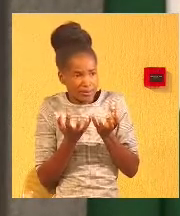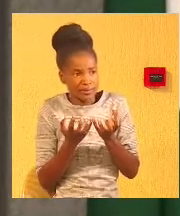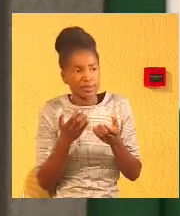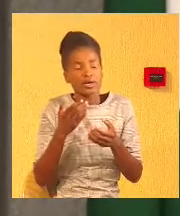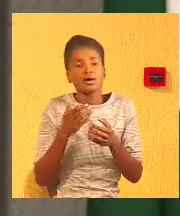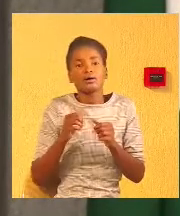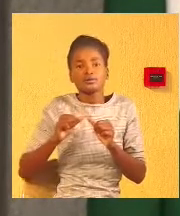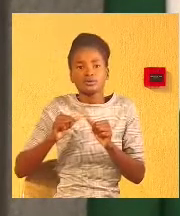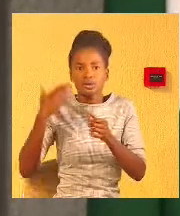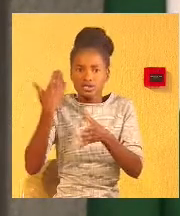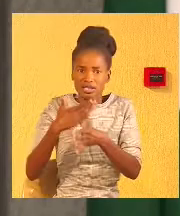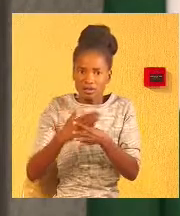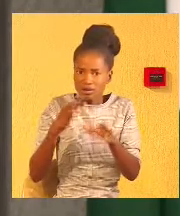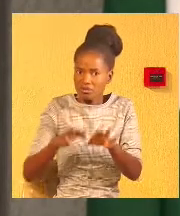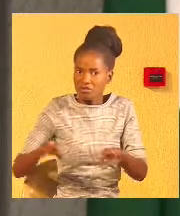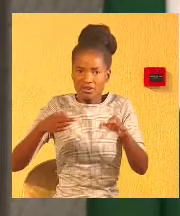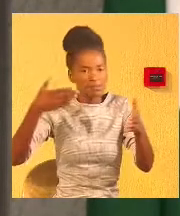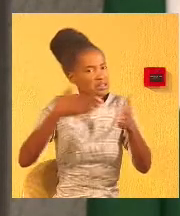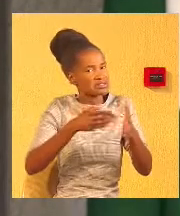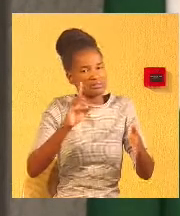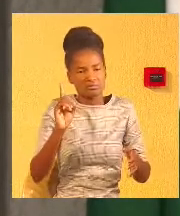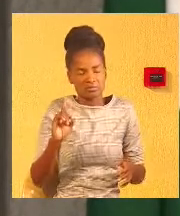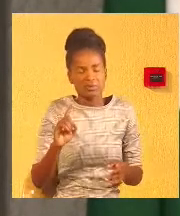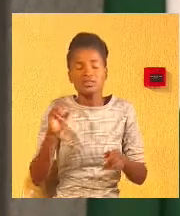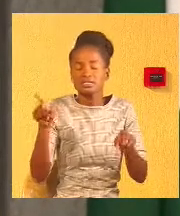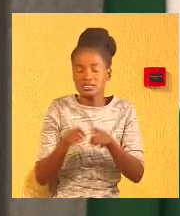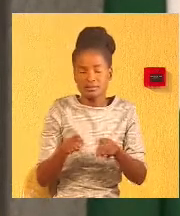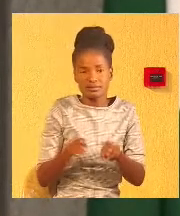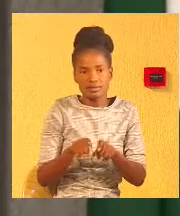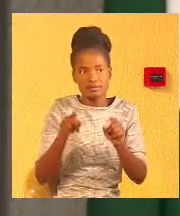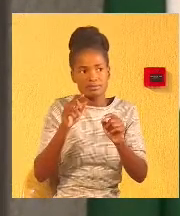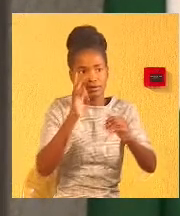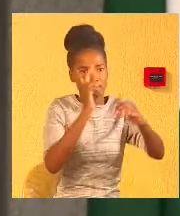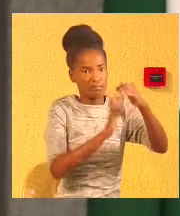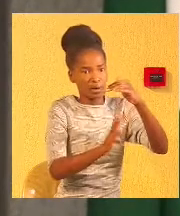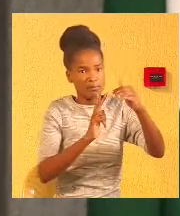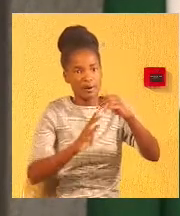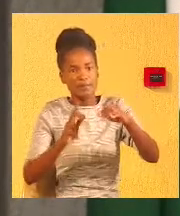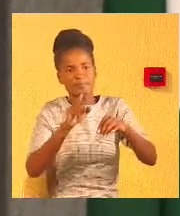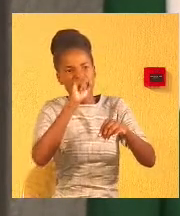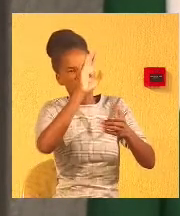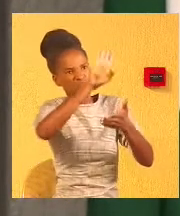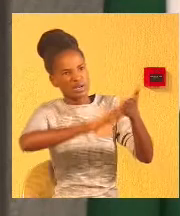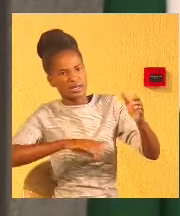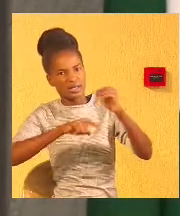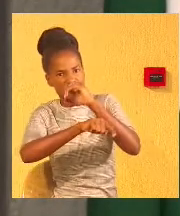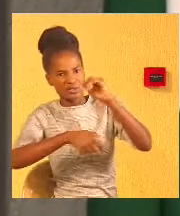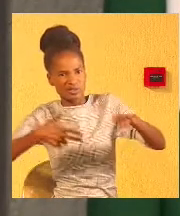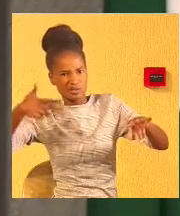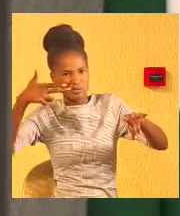operations on farms are continuing. And even in the on-farm tourism and the trophy sector